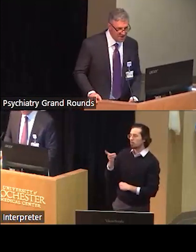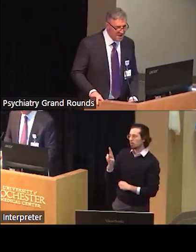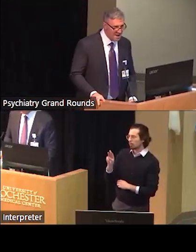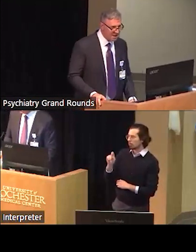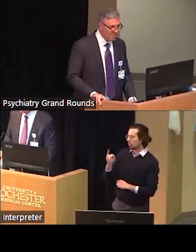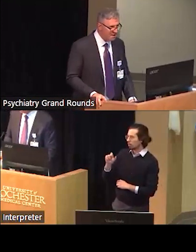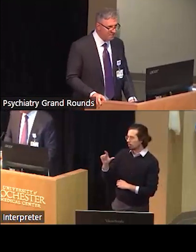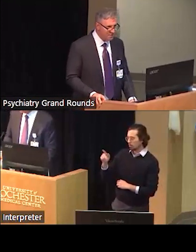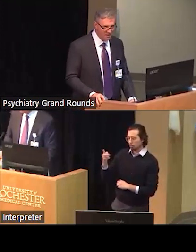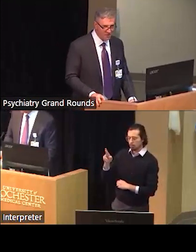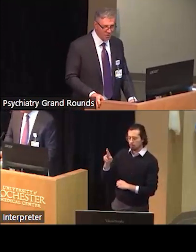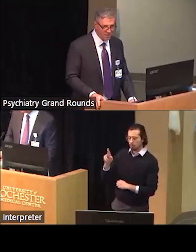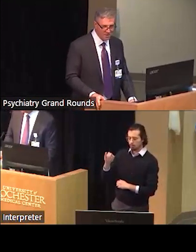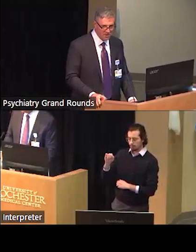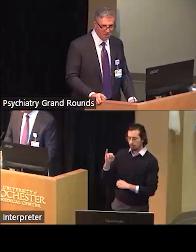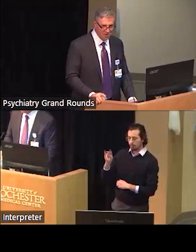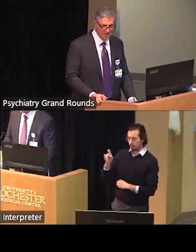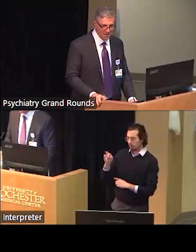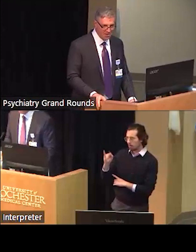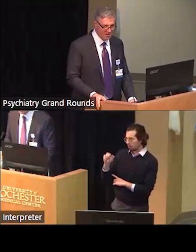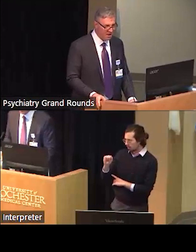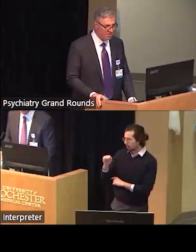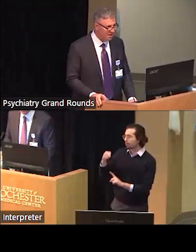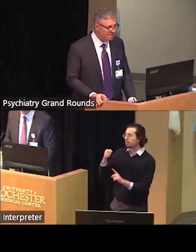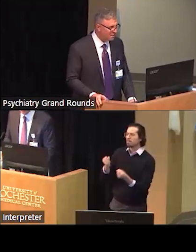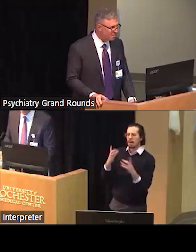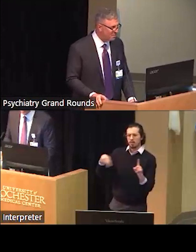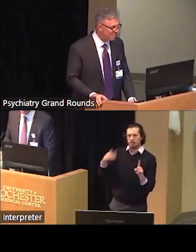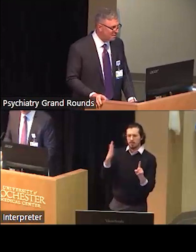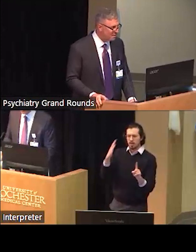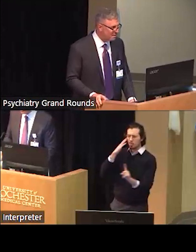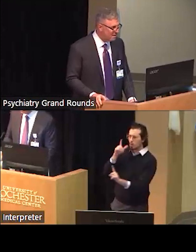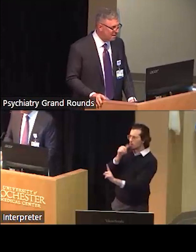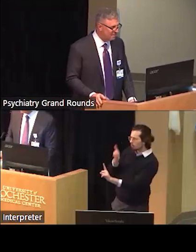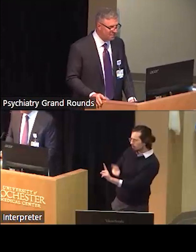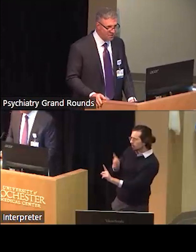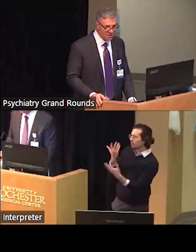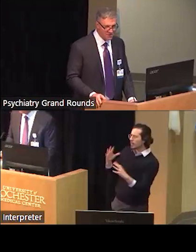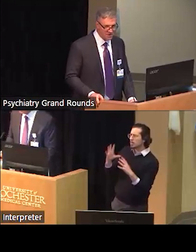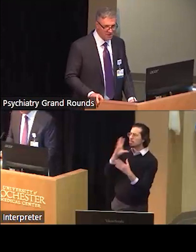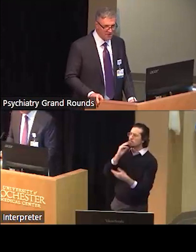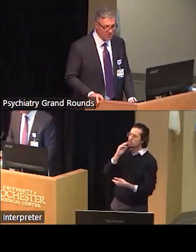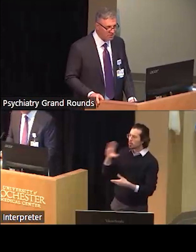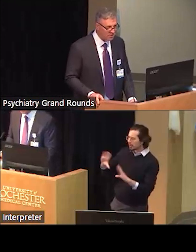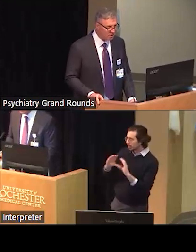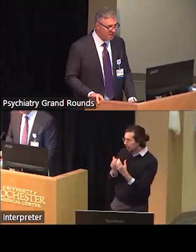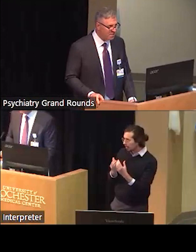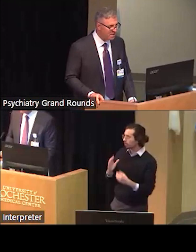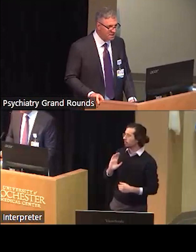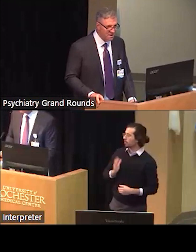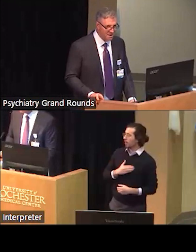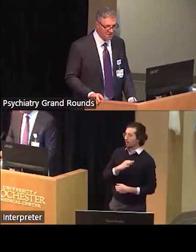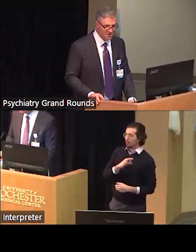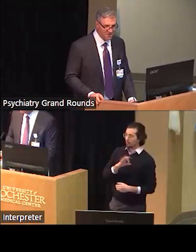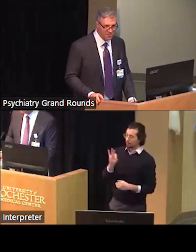Privitera, many of you have worked, known, and been taught by Dr. Privitera, and for us in our fellowship to bring him